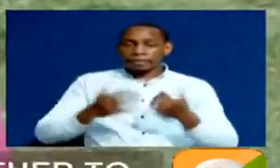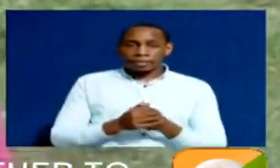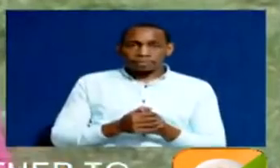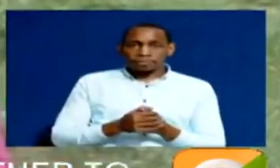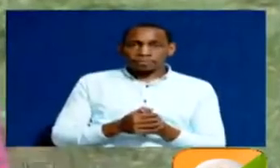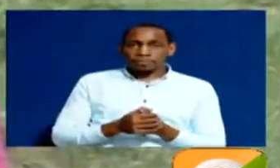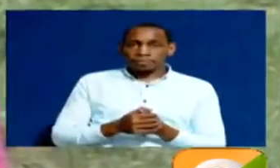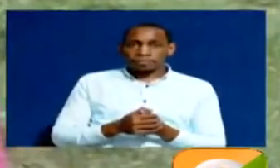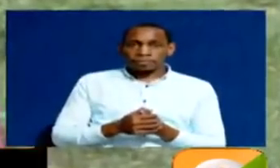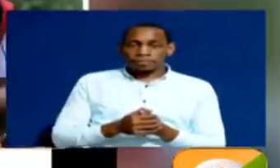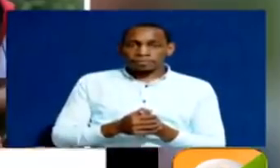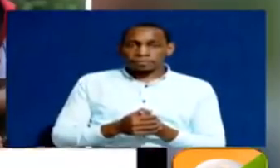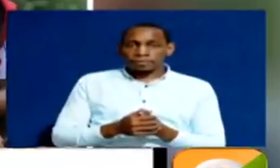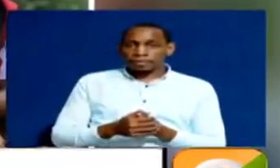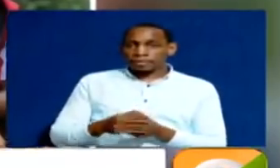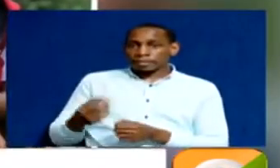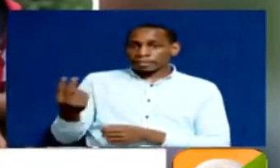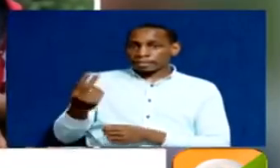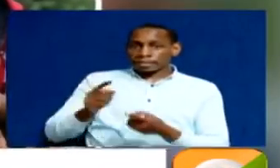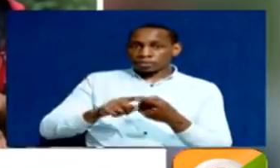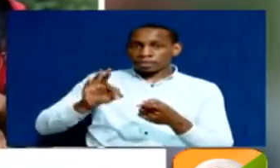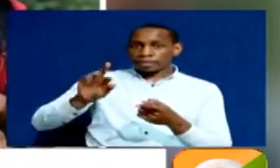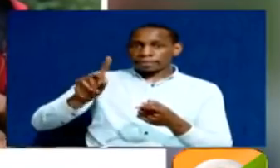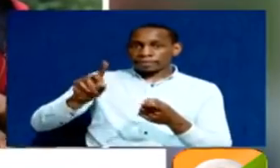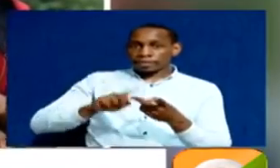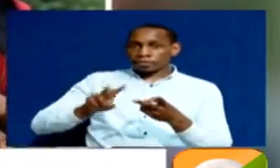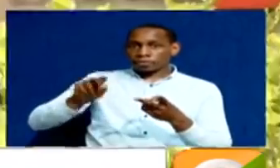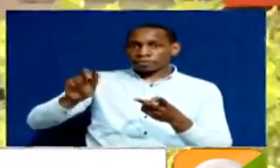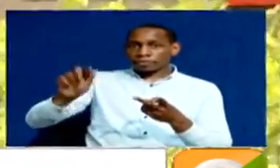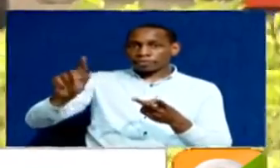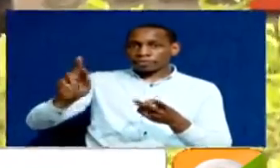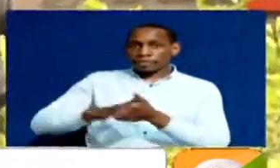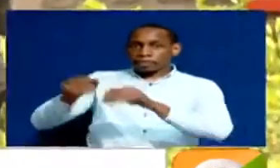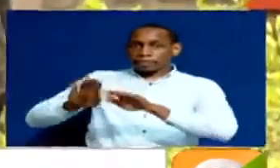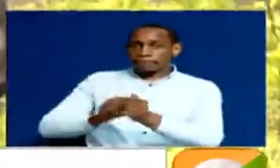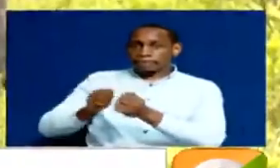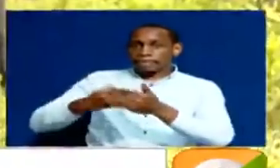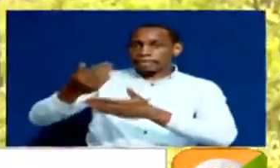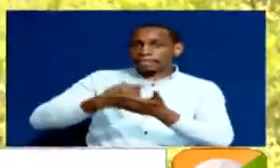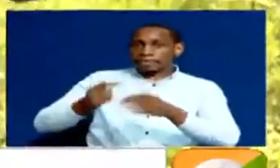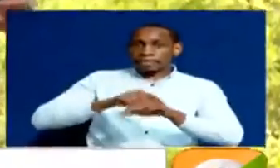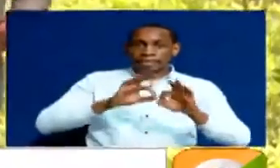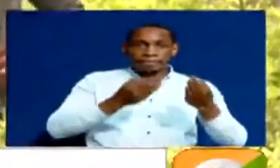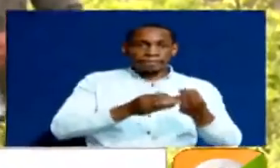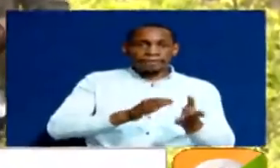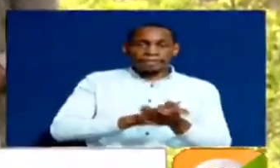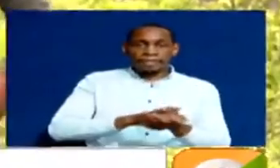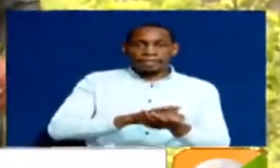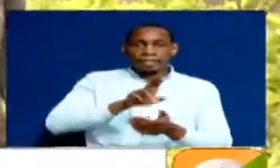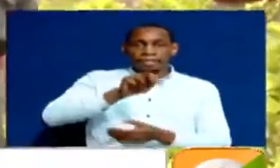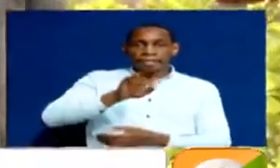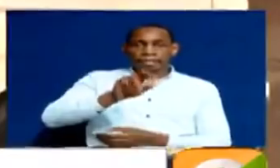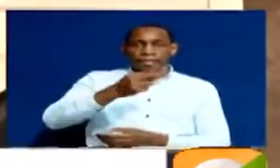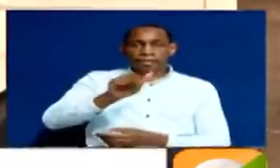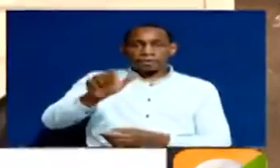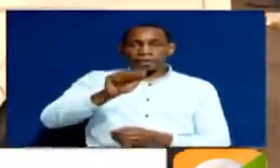manauwa bure. Na hakuna kitu ya mutu manakura. The two, Frederick and Victor, will be buried on Friday next week as the family of Nicholas prepares to lay